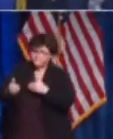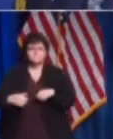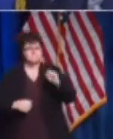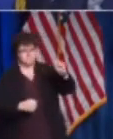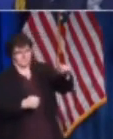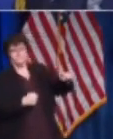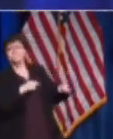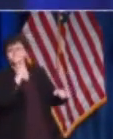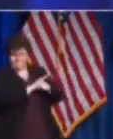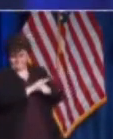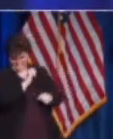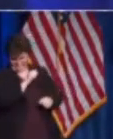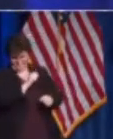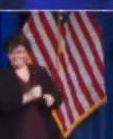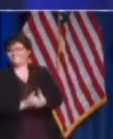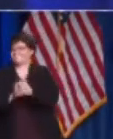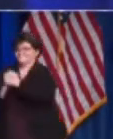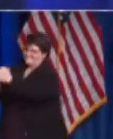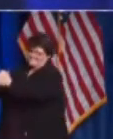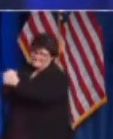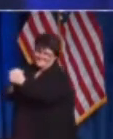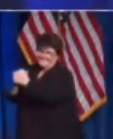Thank you.